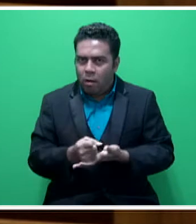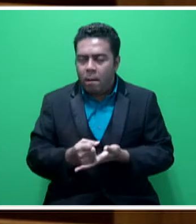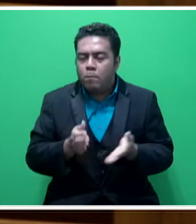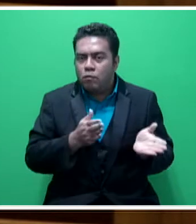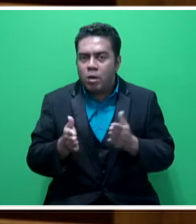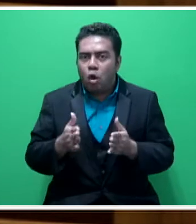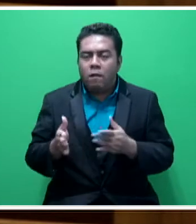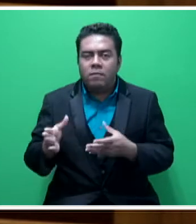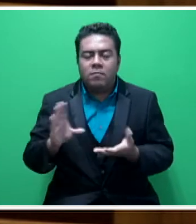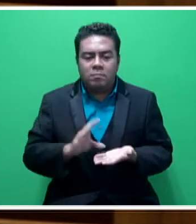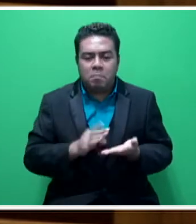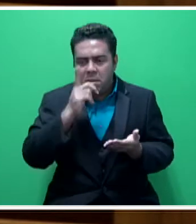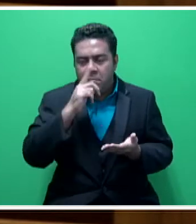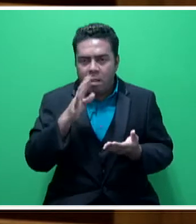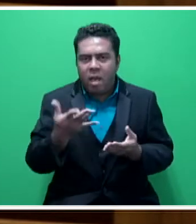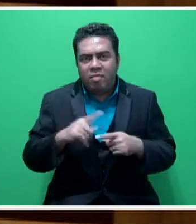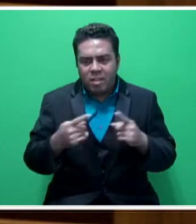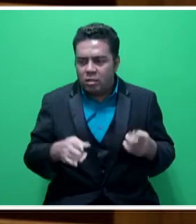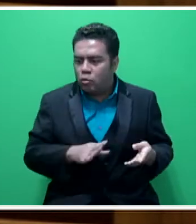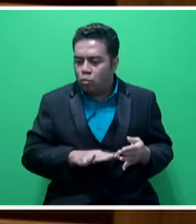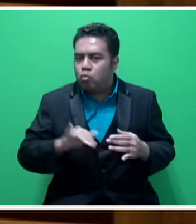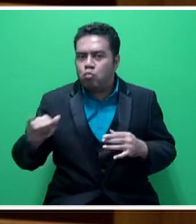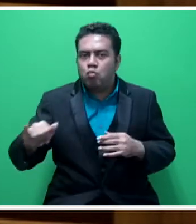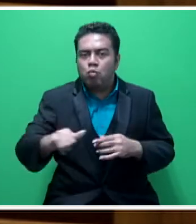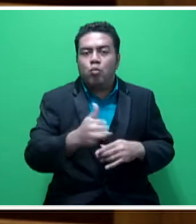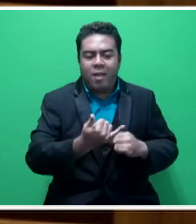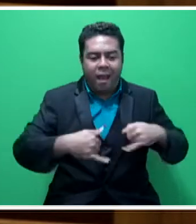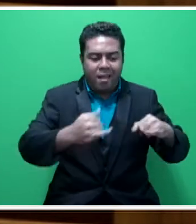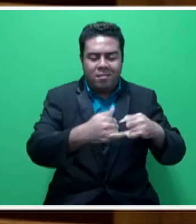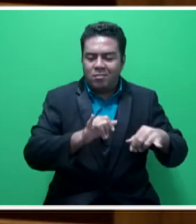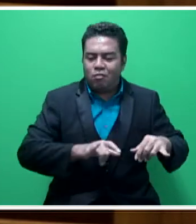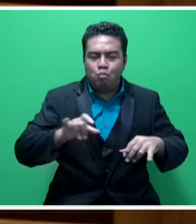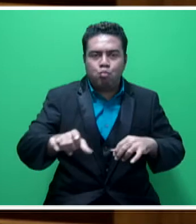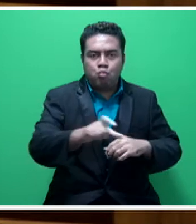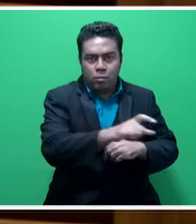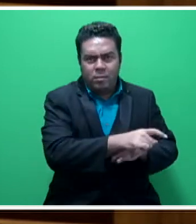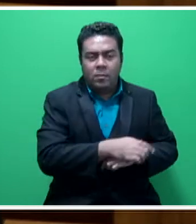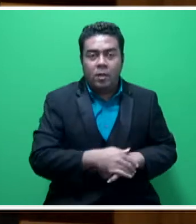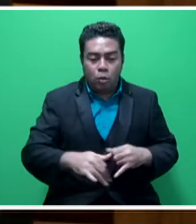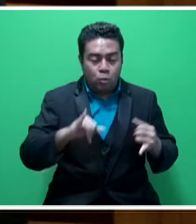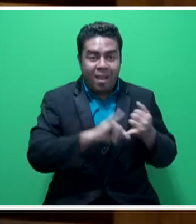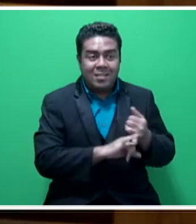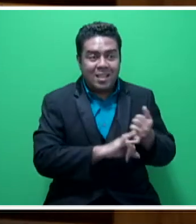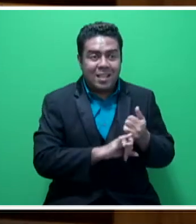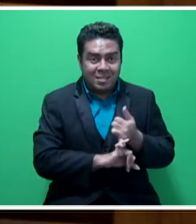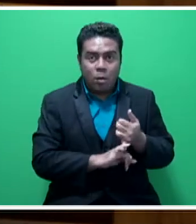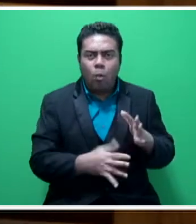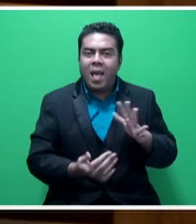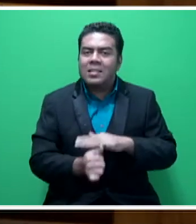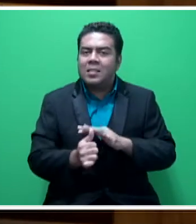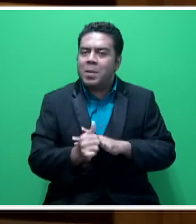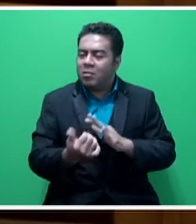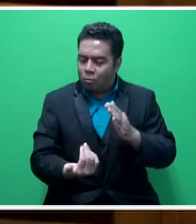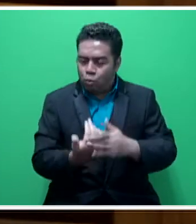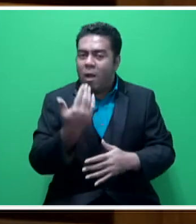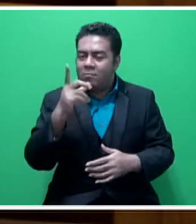cargo and passengers between our maritime islands. And through the SSS, accessibility is enhanced